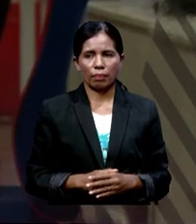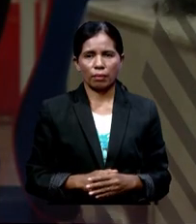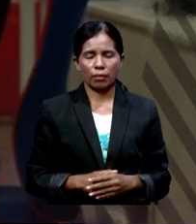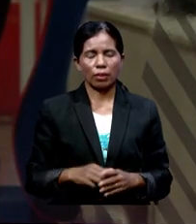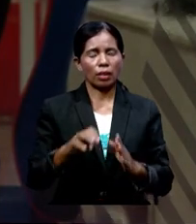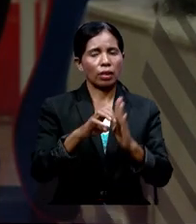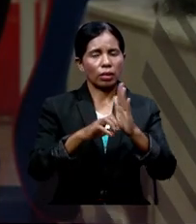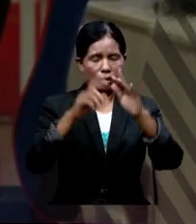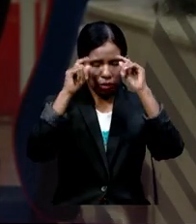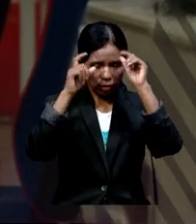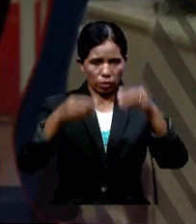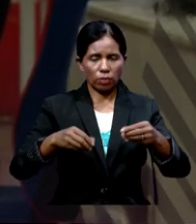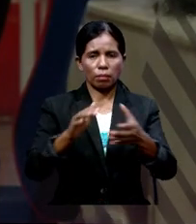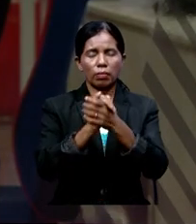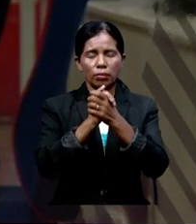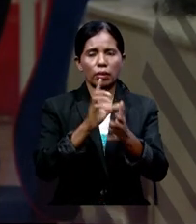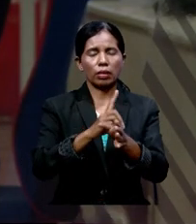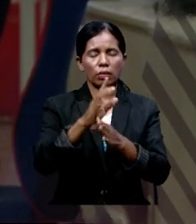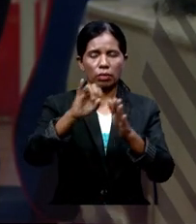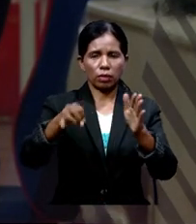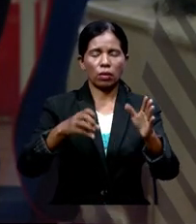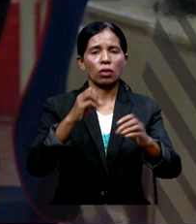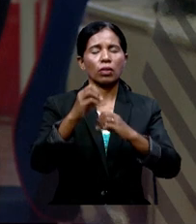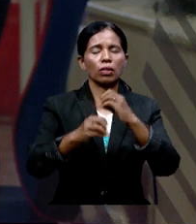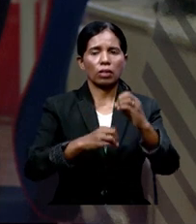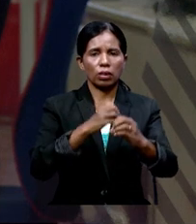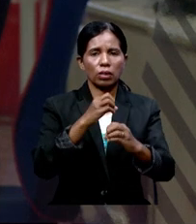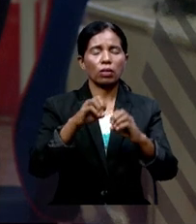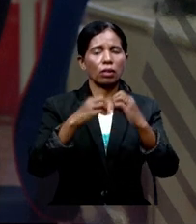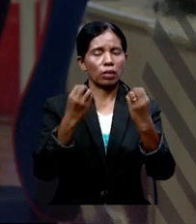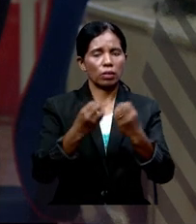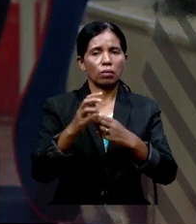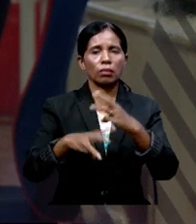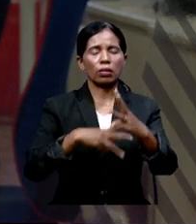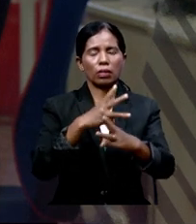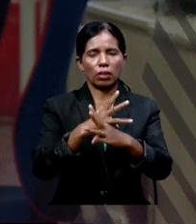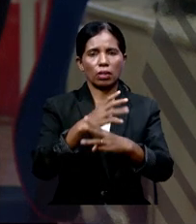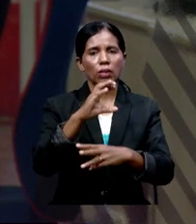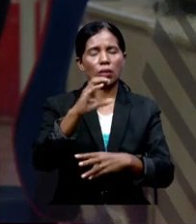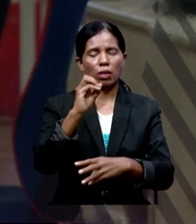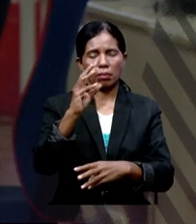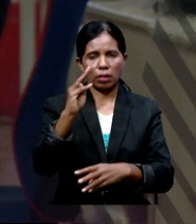Estadu Timor-Leste kondekora Diretora Jerål Organizasaun Mundiál Komersiu.